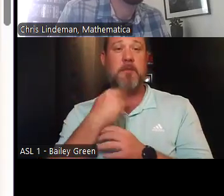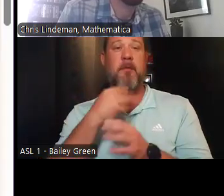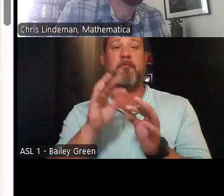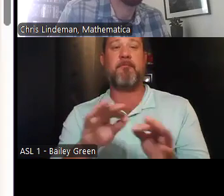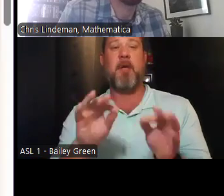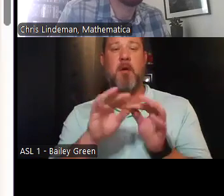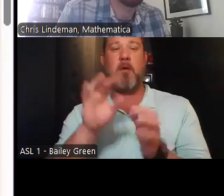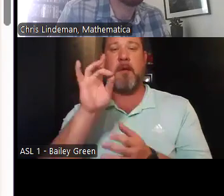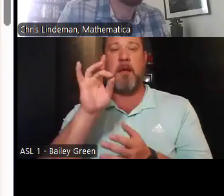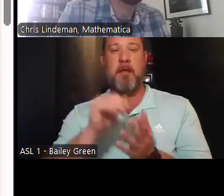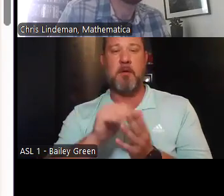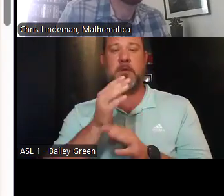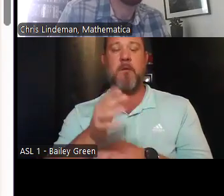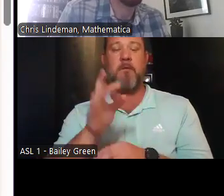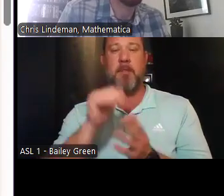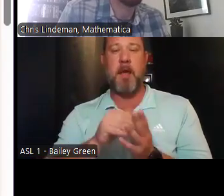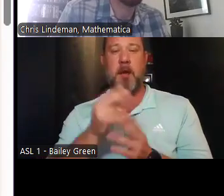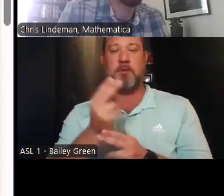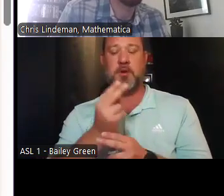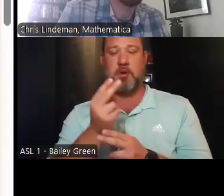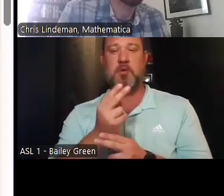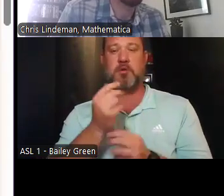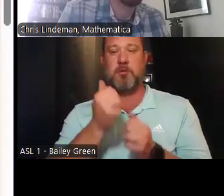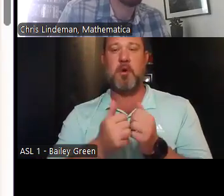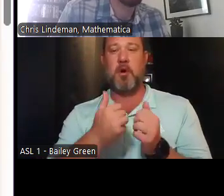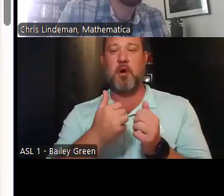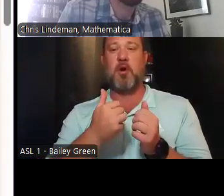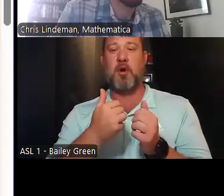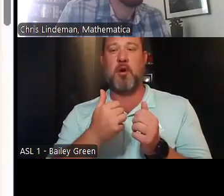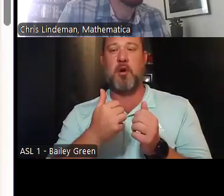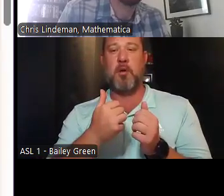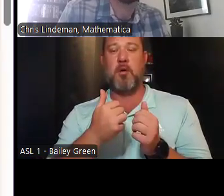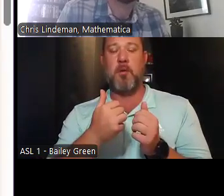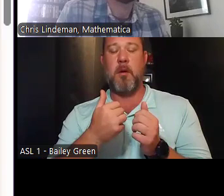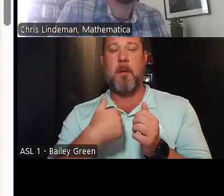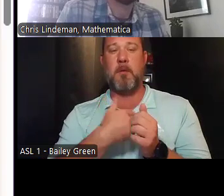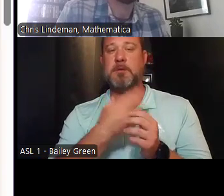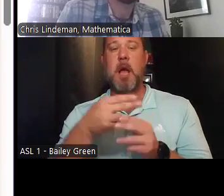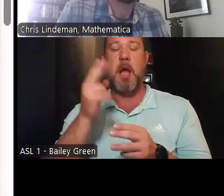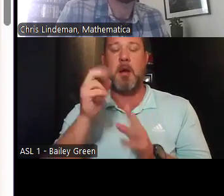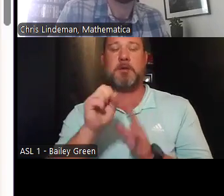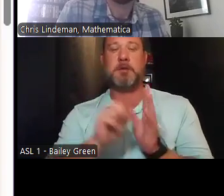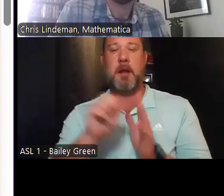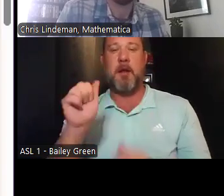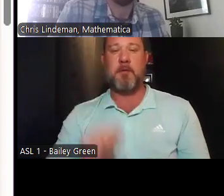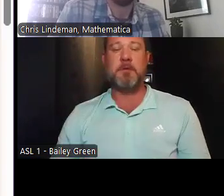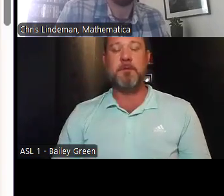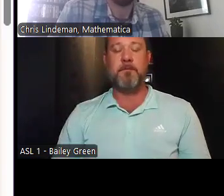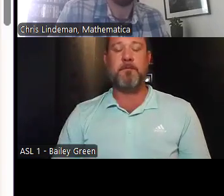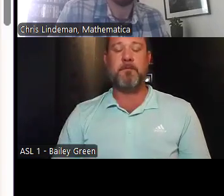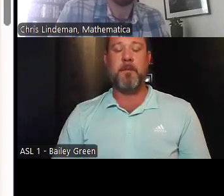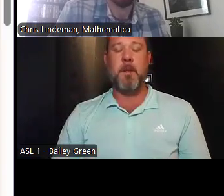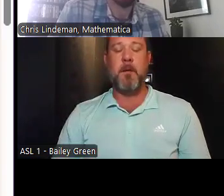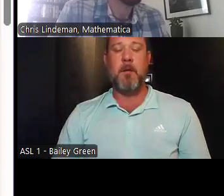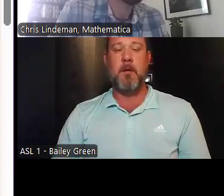of 8,000, over 8,000 users per 100,000 members, which is higher than the statewide average.